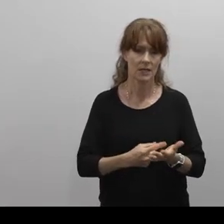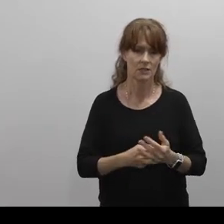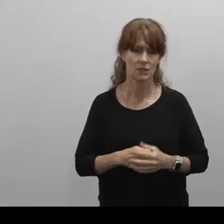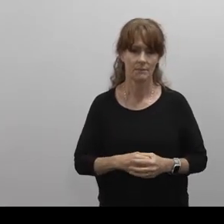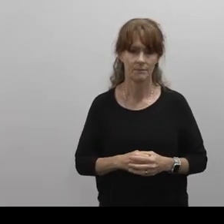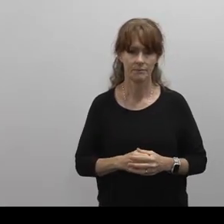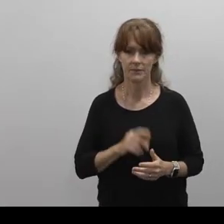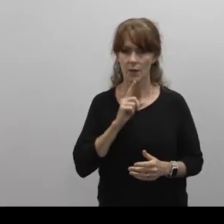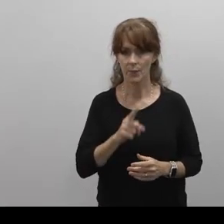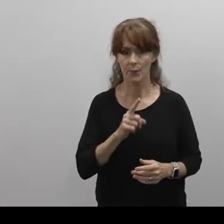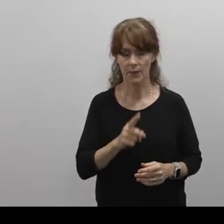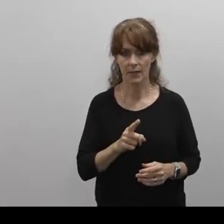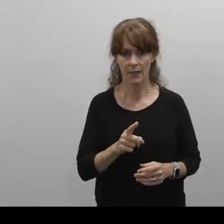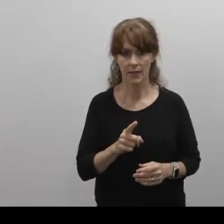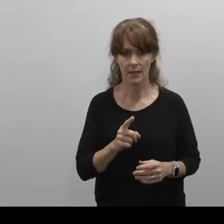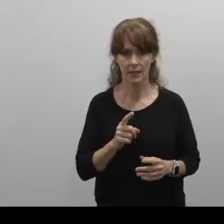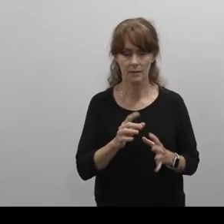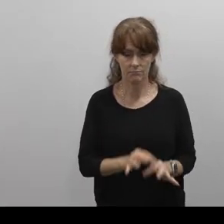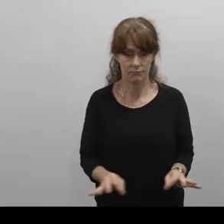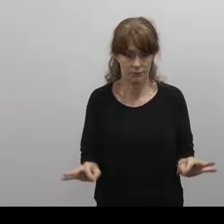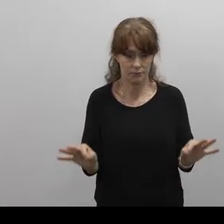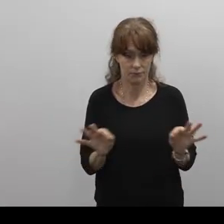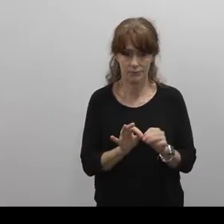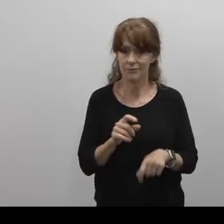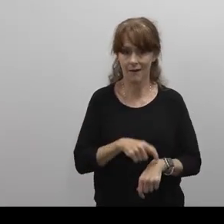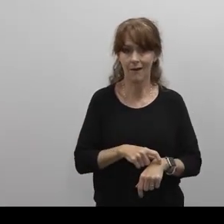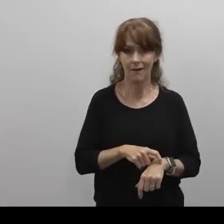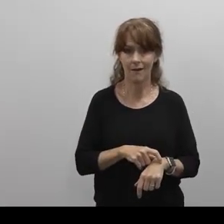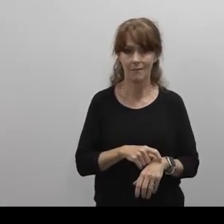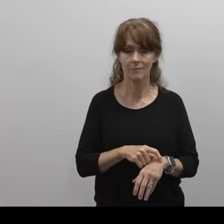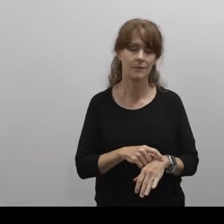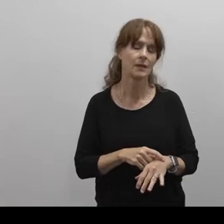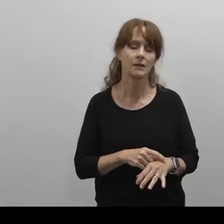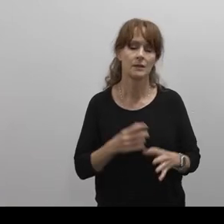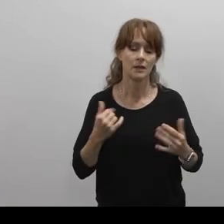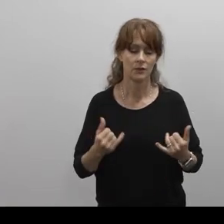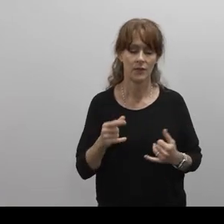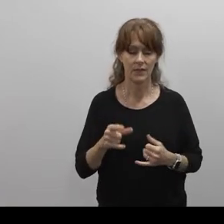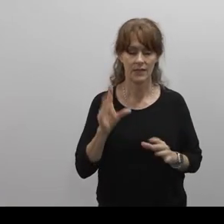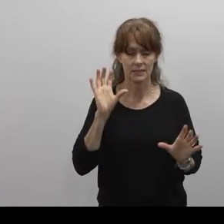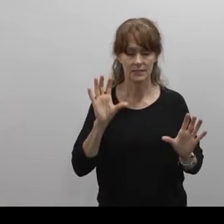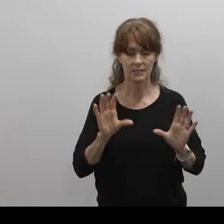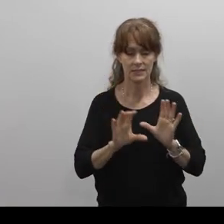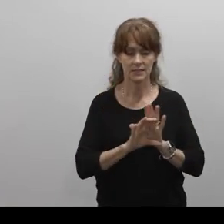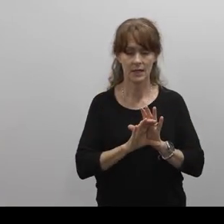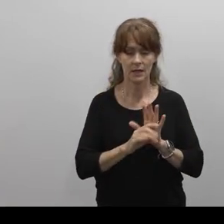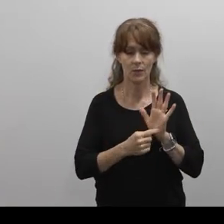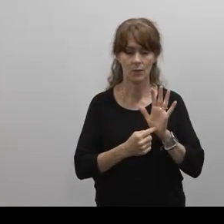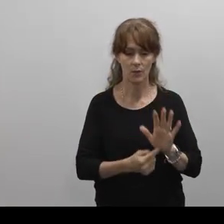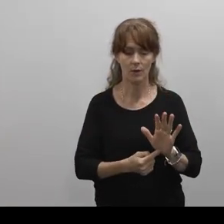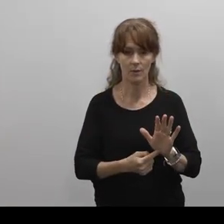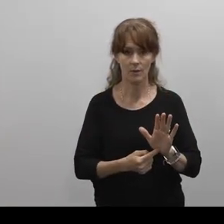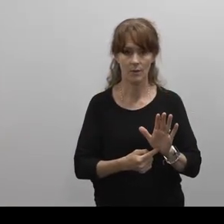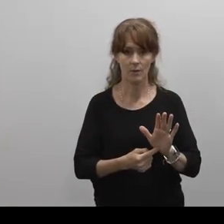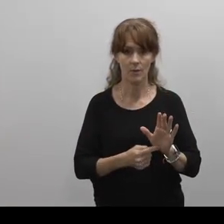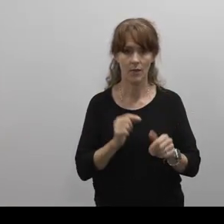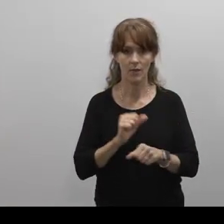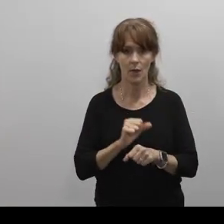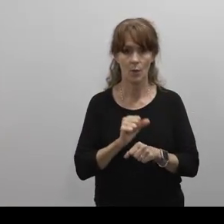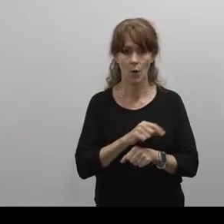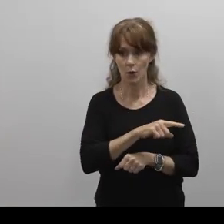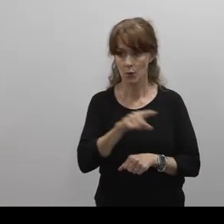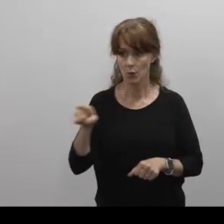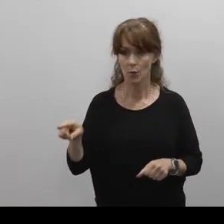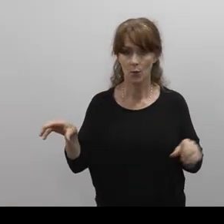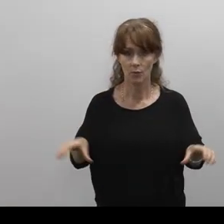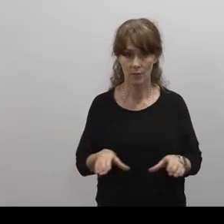in a really monumental time. So in addition, this slide is intended to represent, in addition to the work that you all